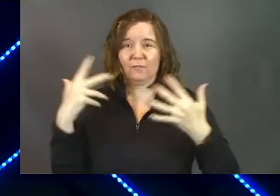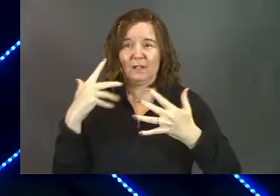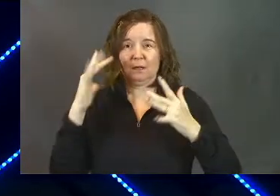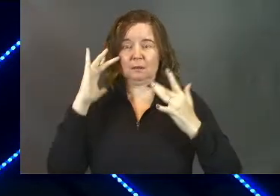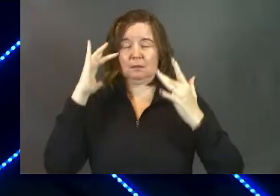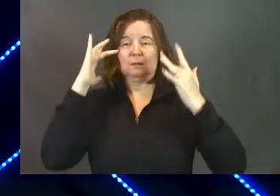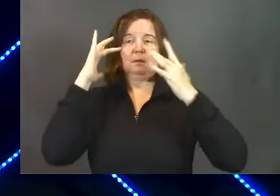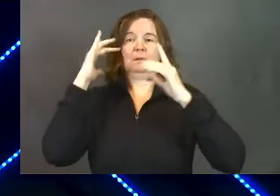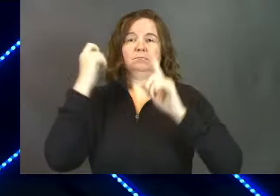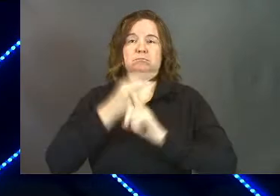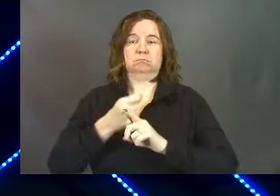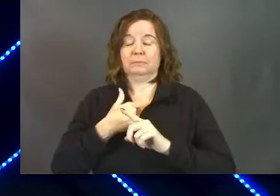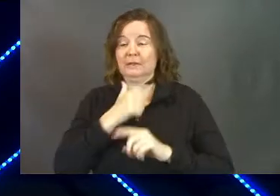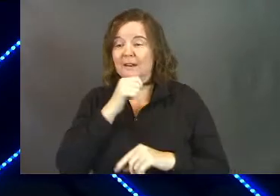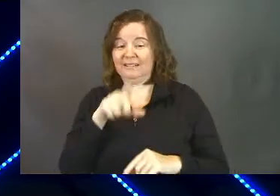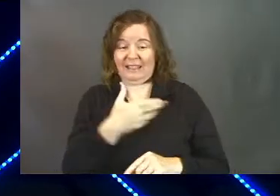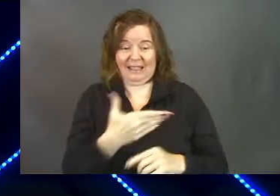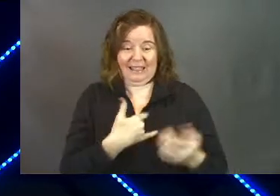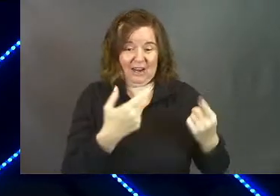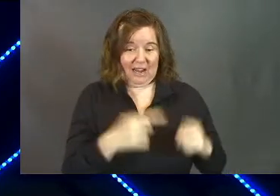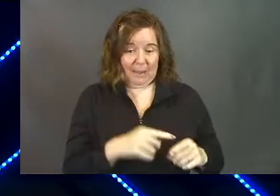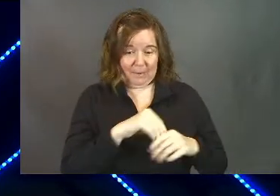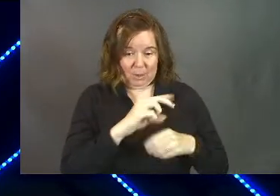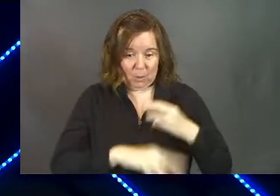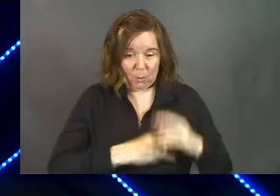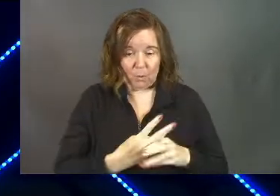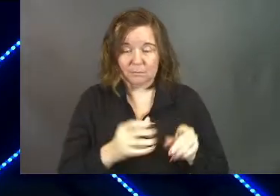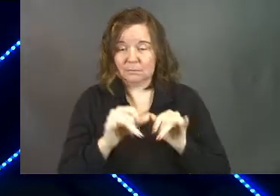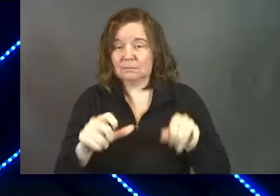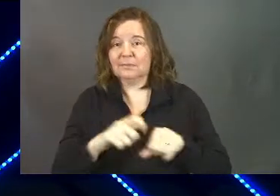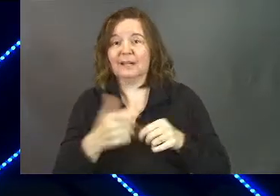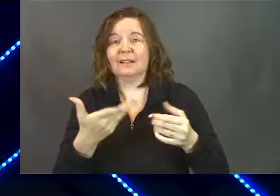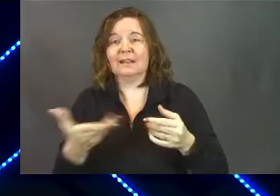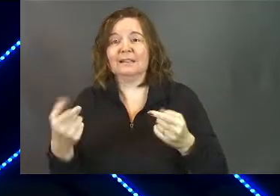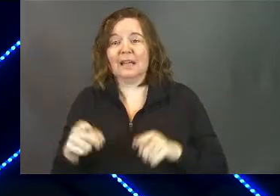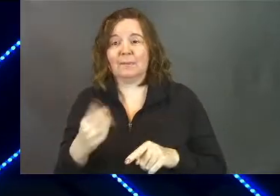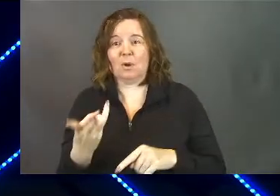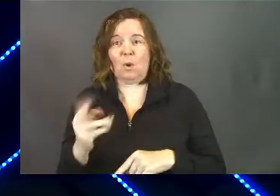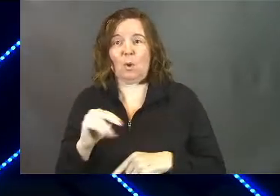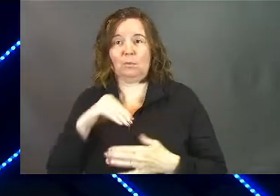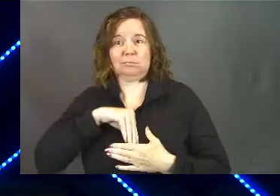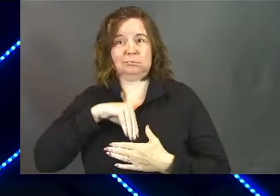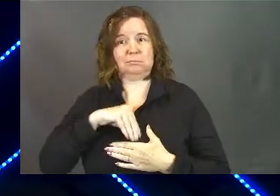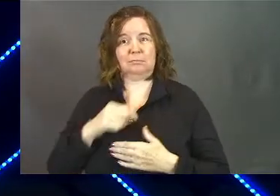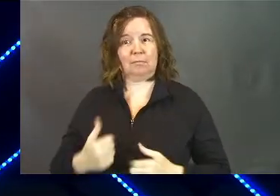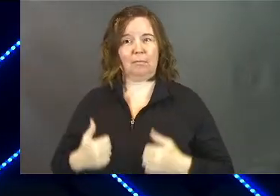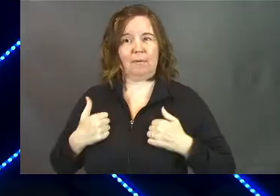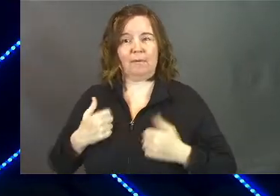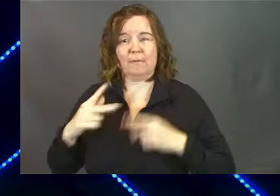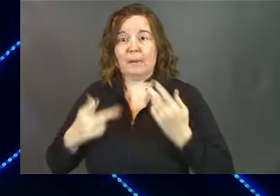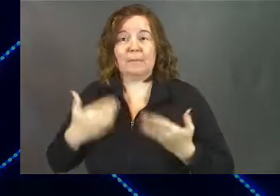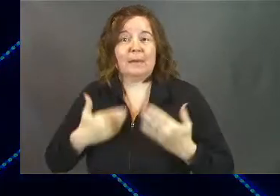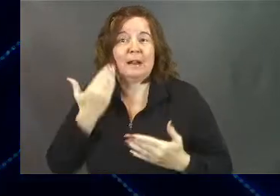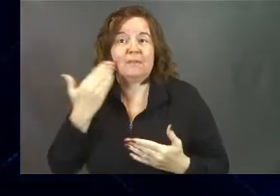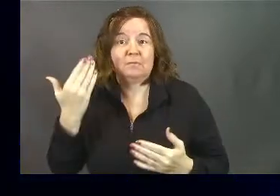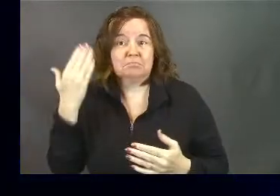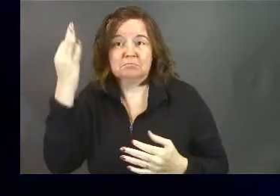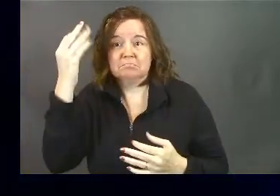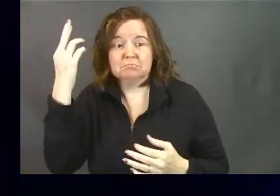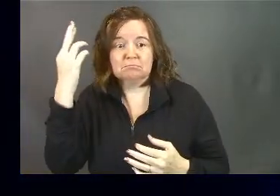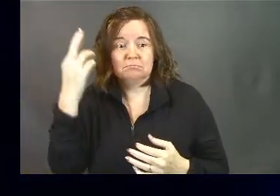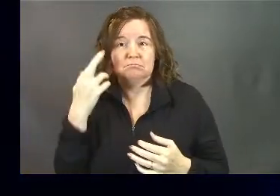over. Not even just things that are happening in the world, but just things that are happening in our own personal lives that people may not even know